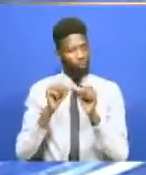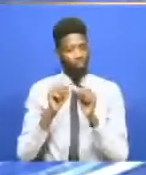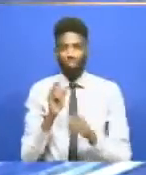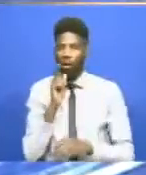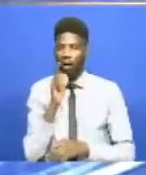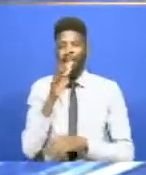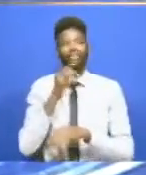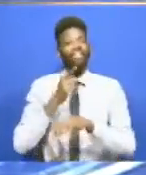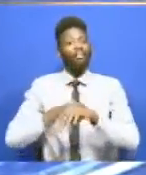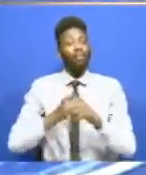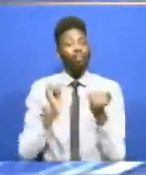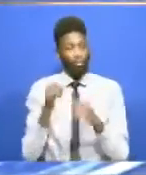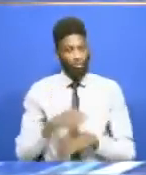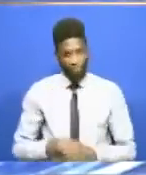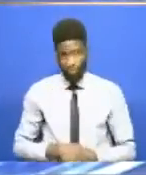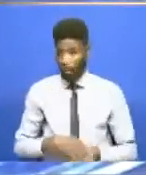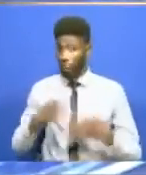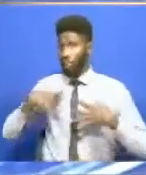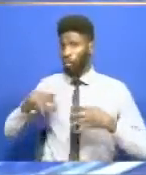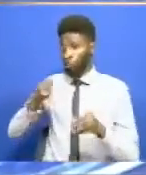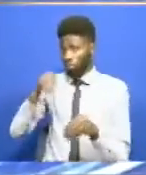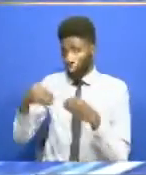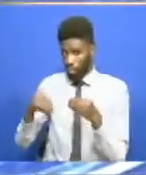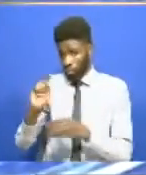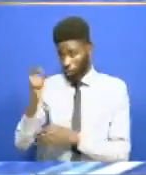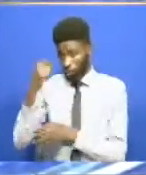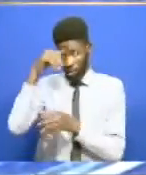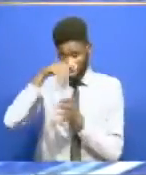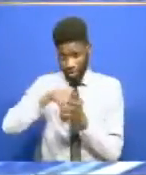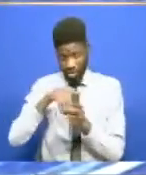People living with disabilities in the country have